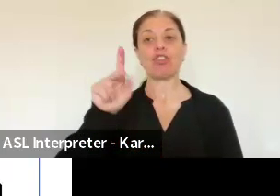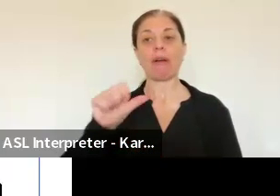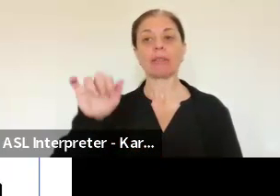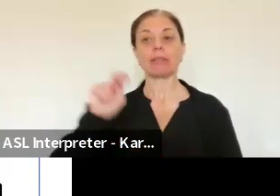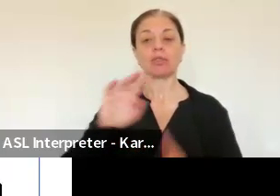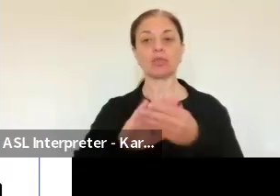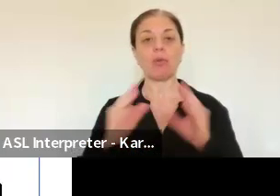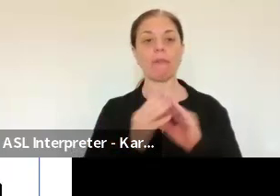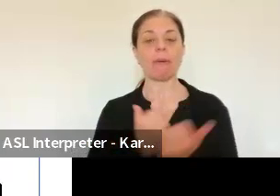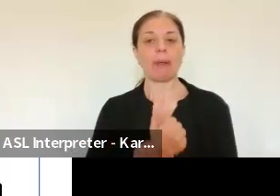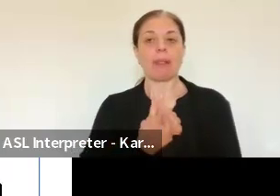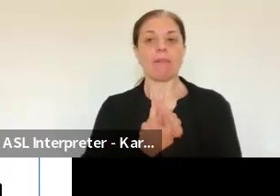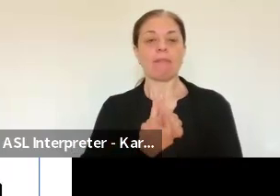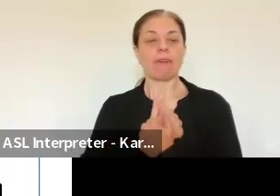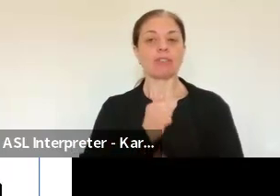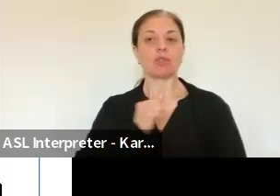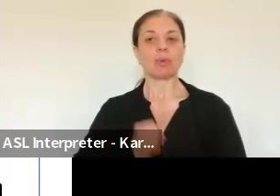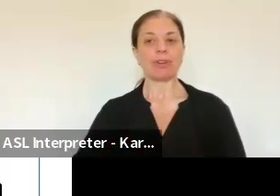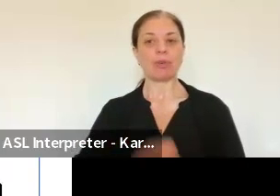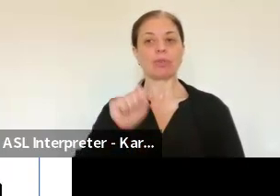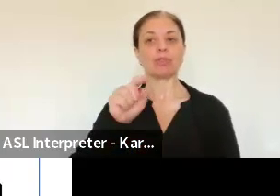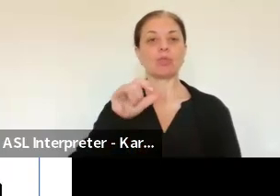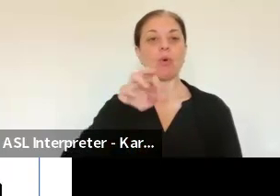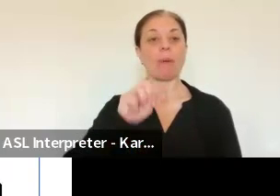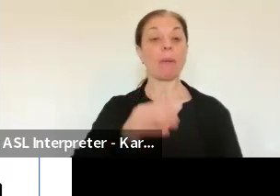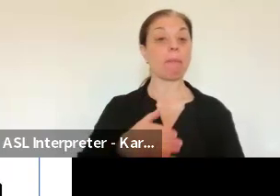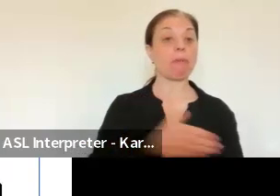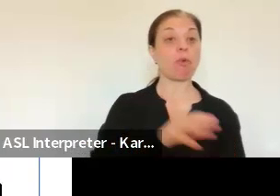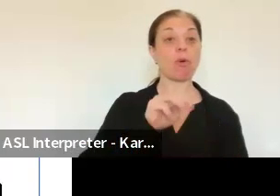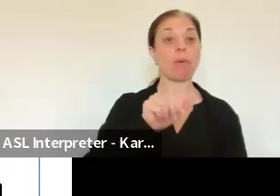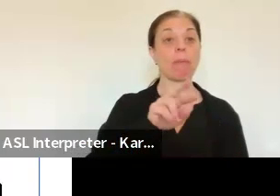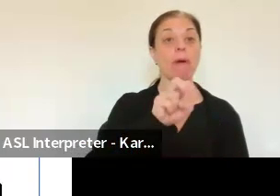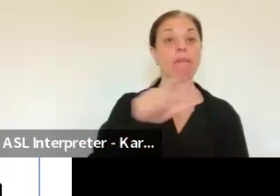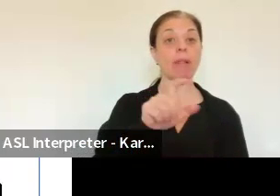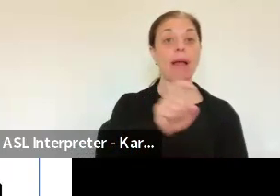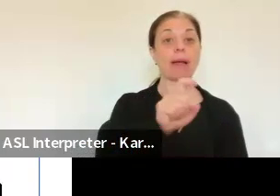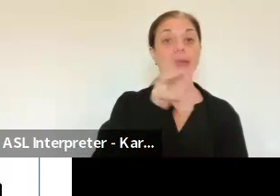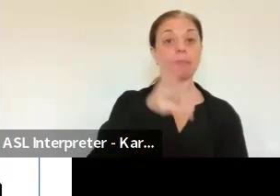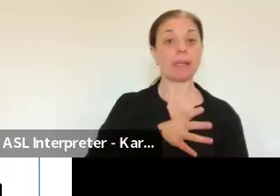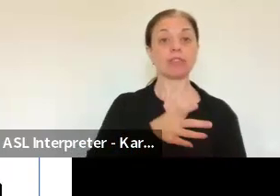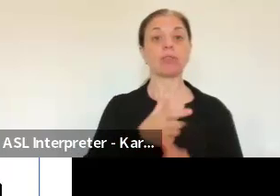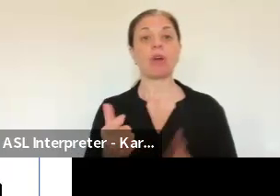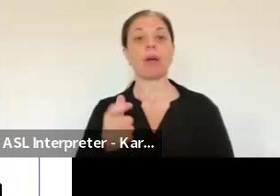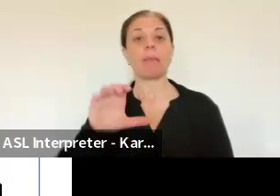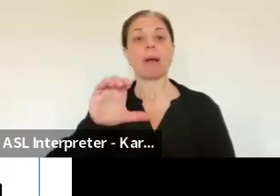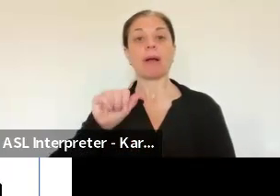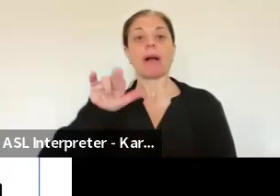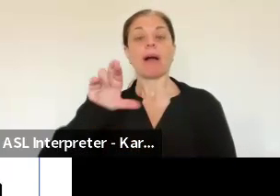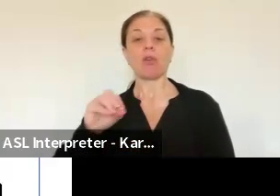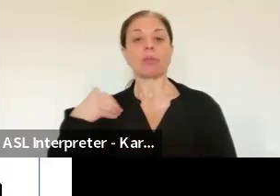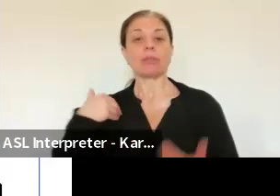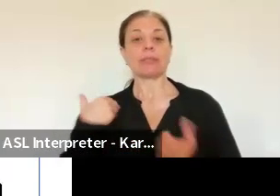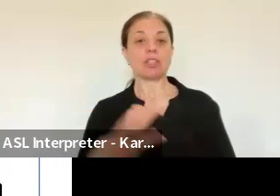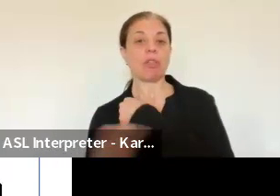of beloved superhero Storm. Before she was the Storm of Marvel's X-Men, she was Aurora of Cairo, a teenage thief on the streets